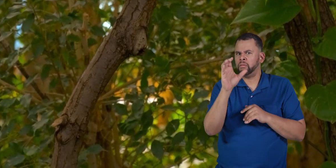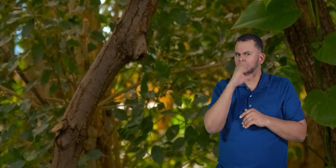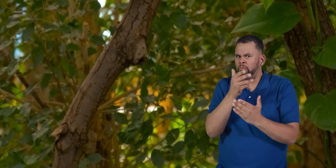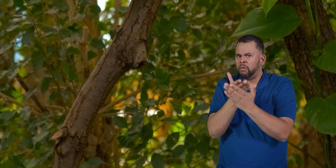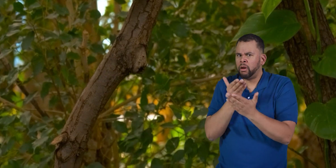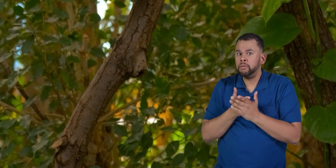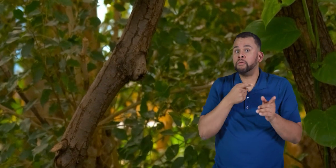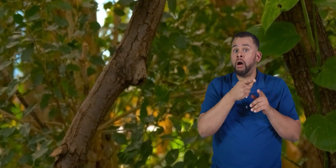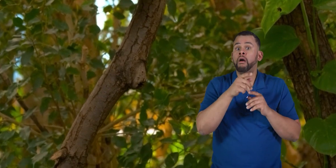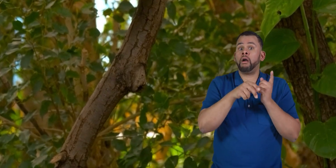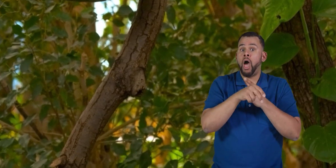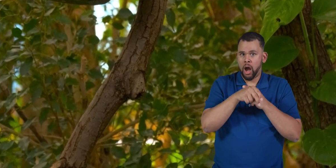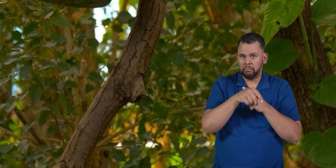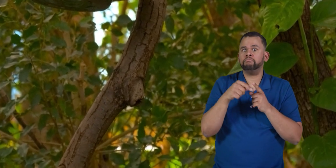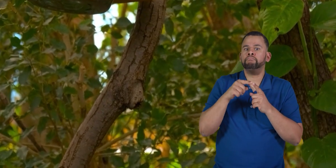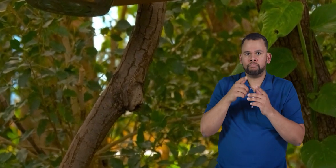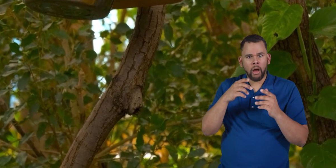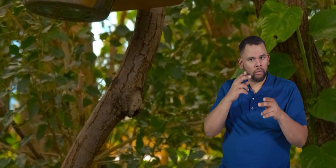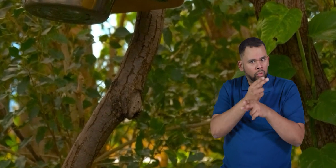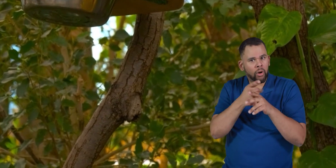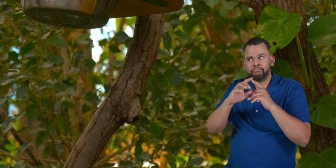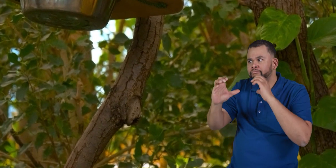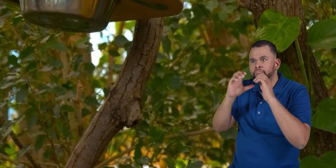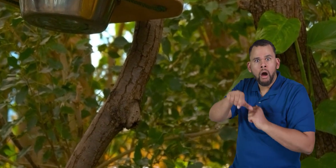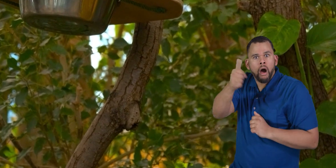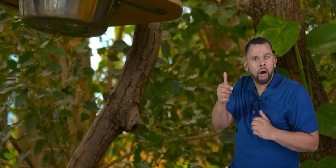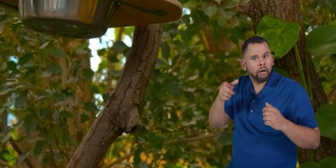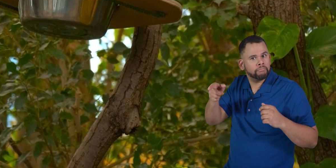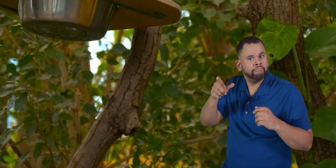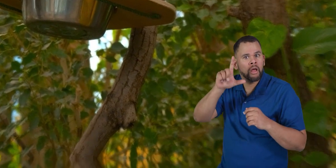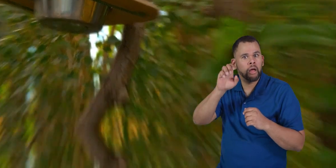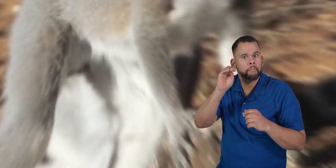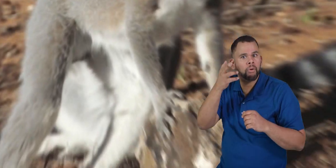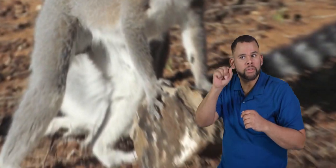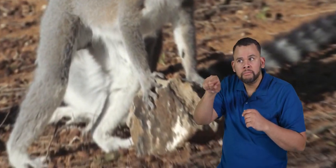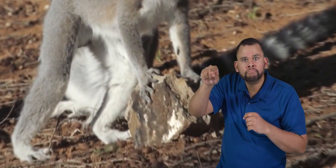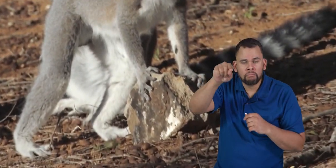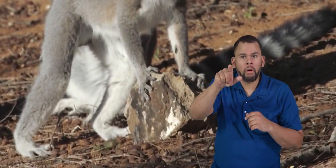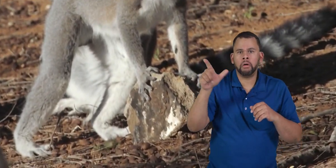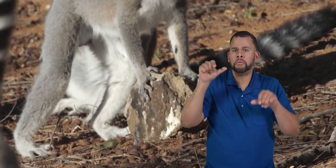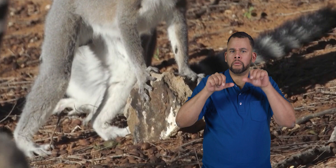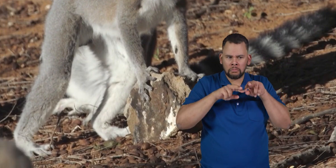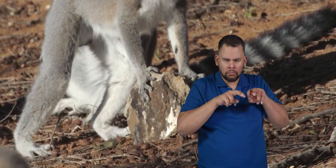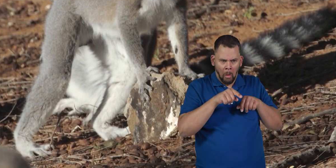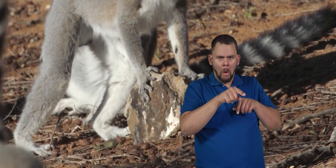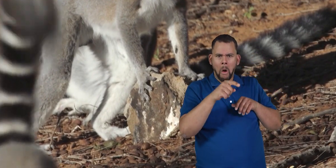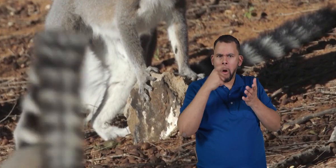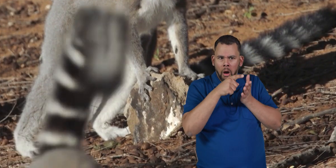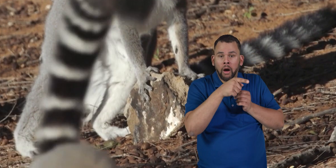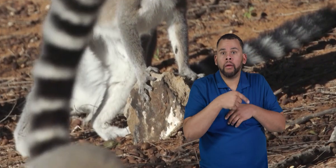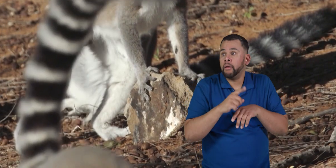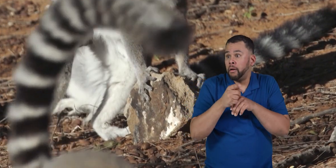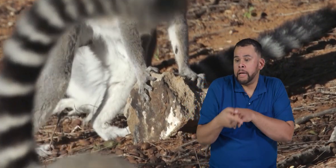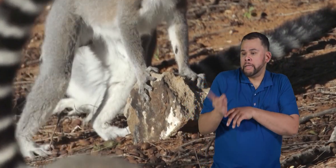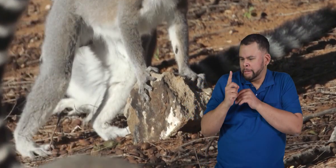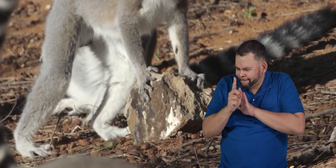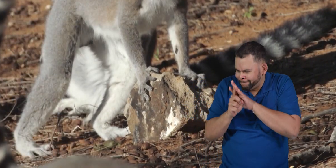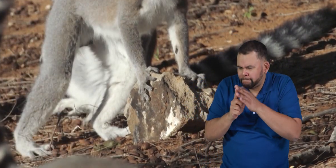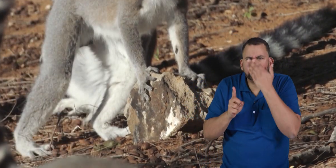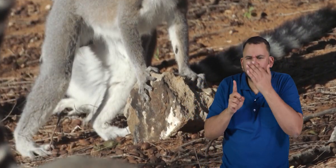fact a lemur's tail is used for communication with other lemurs scientists call this stink fighting